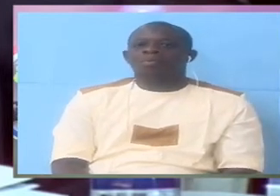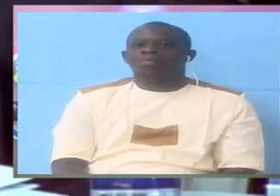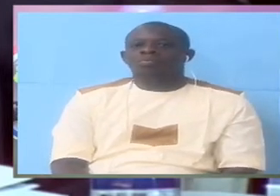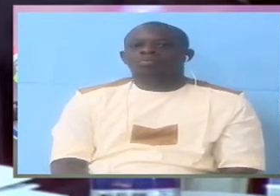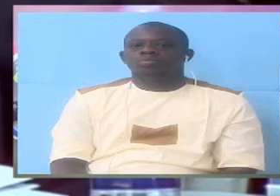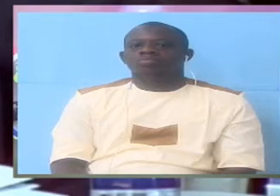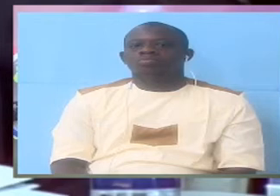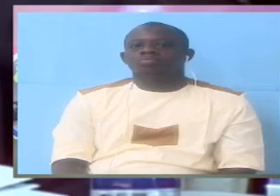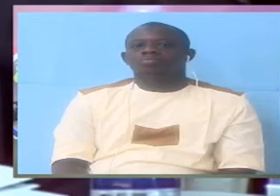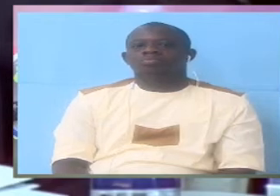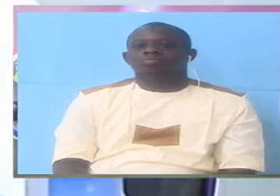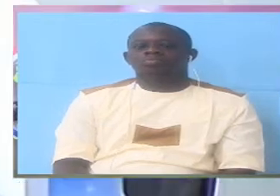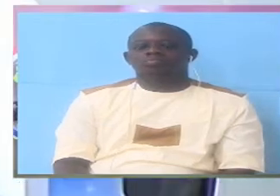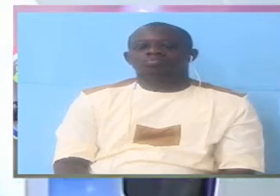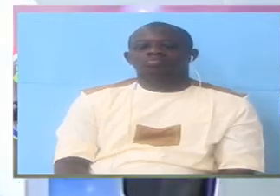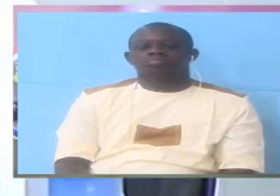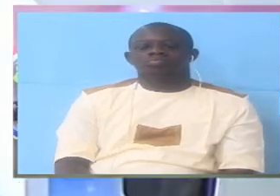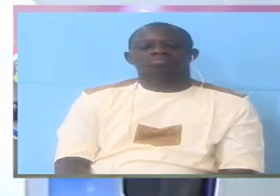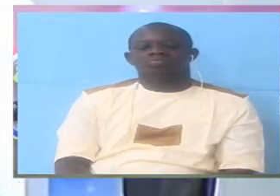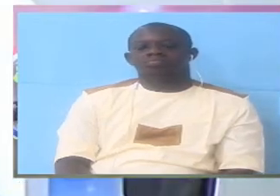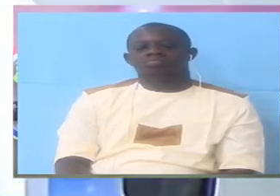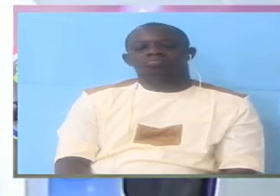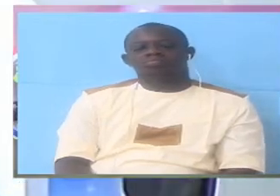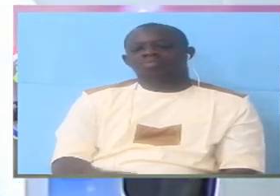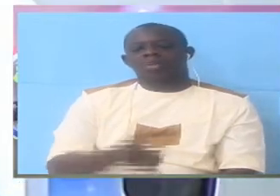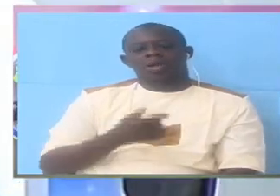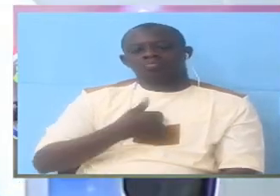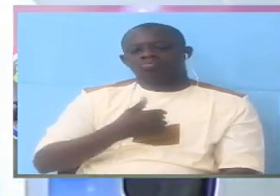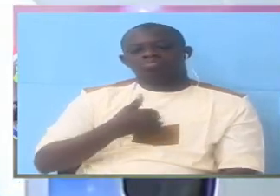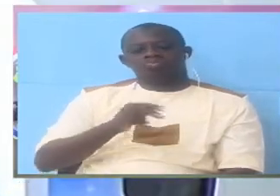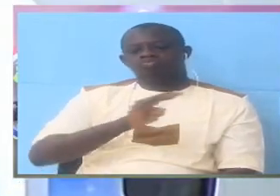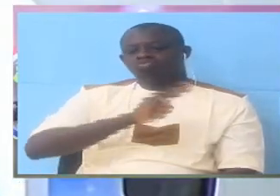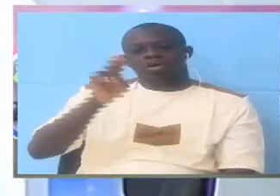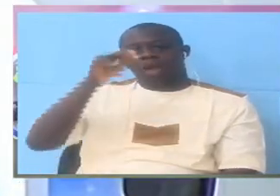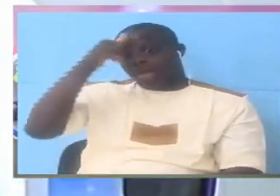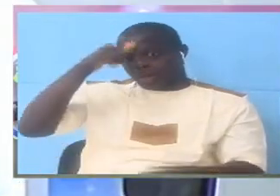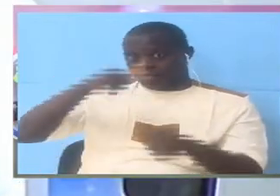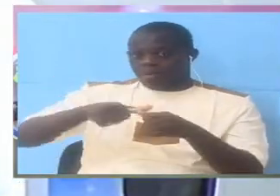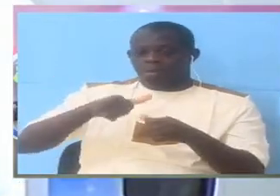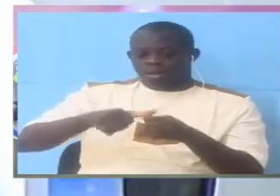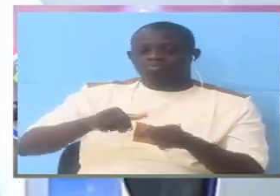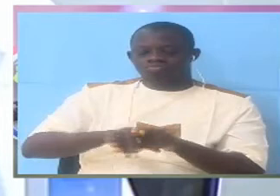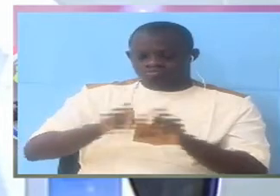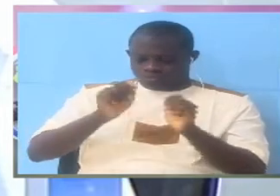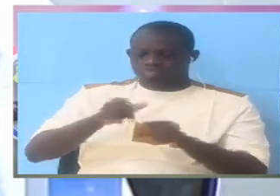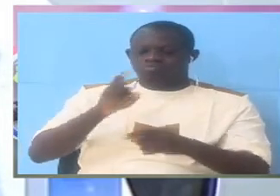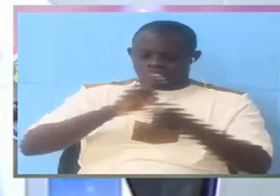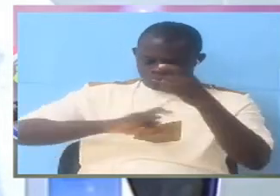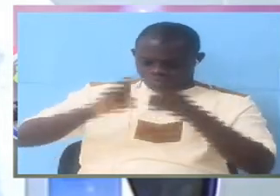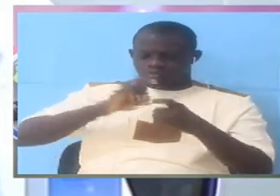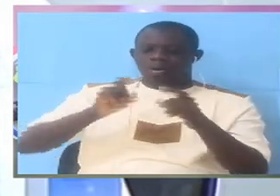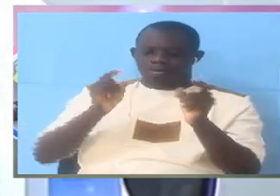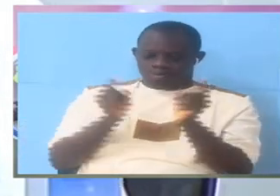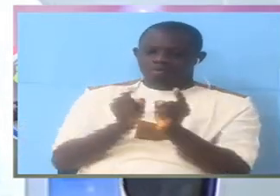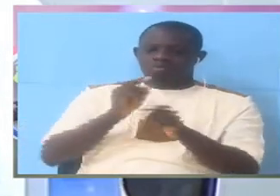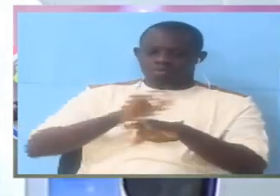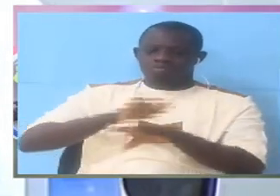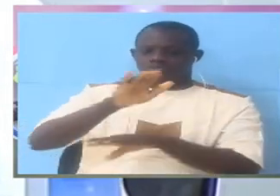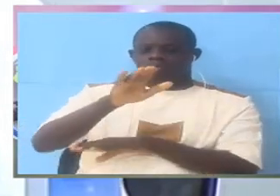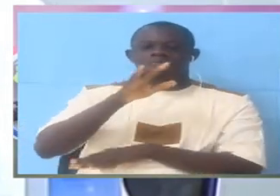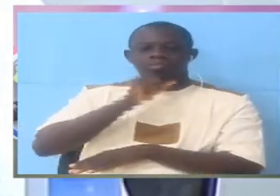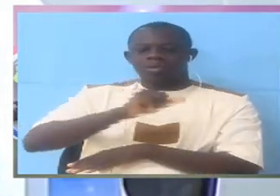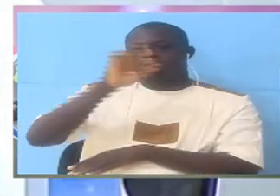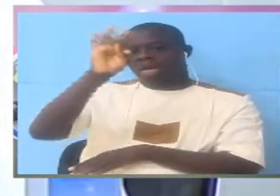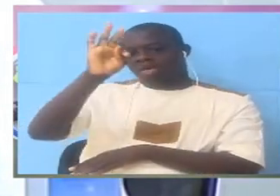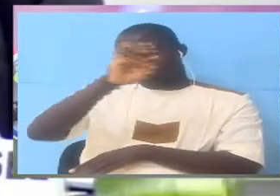I cannot recall his name. I cannot take that place. I will come back to you. Mr. Paul, please.